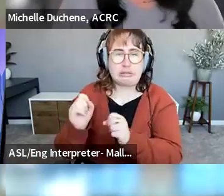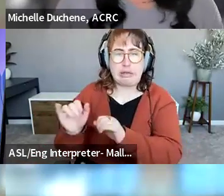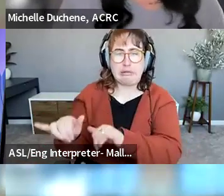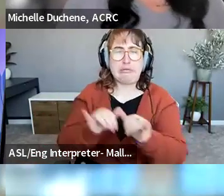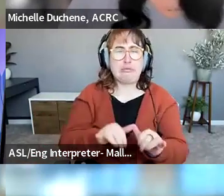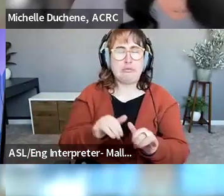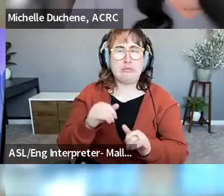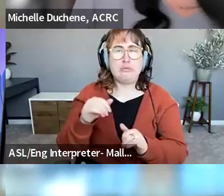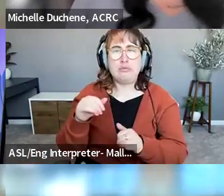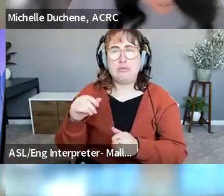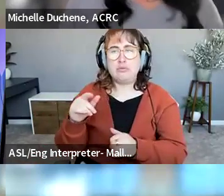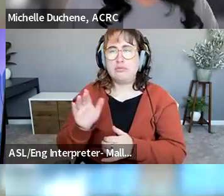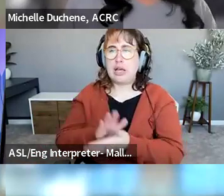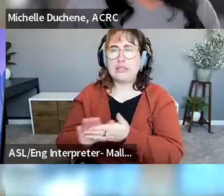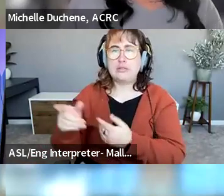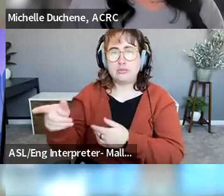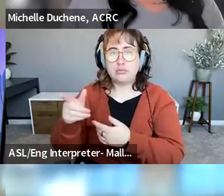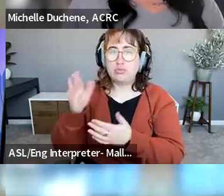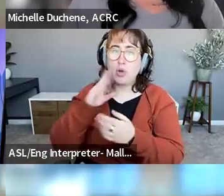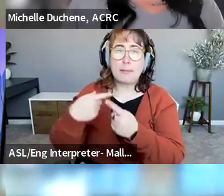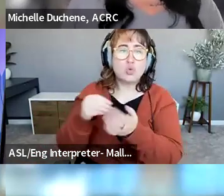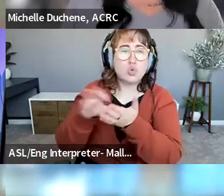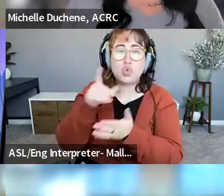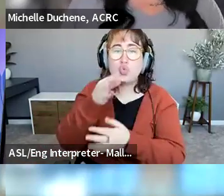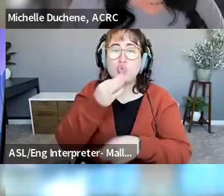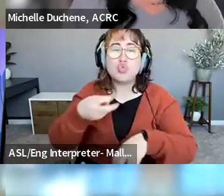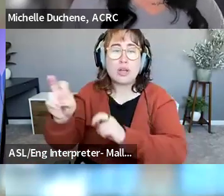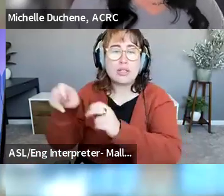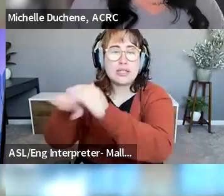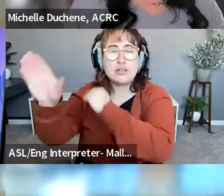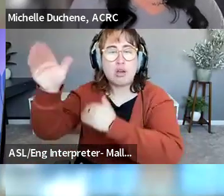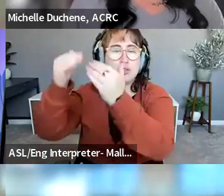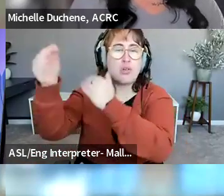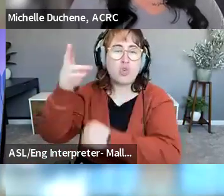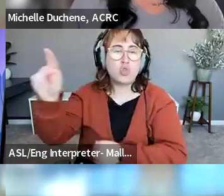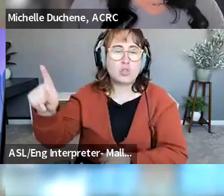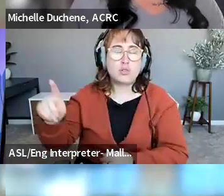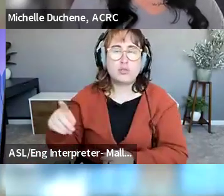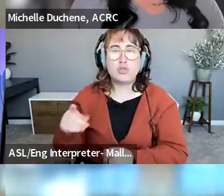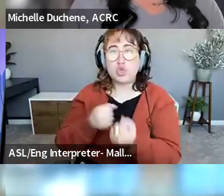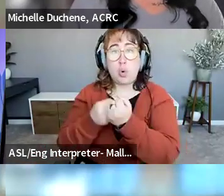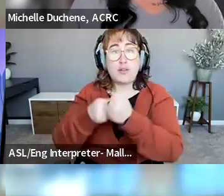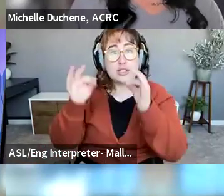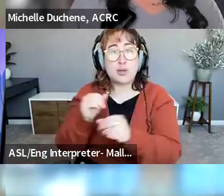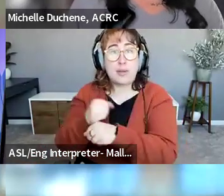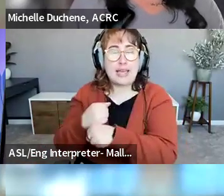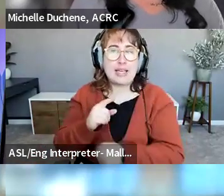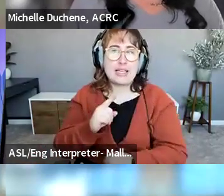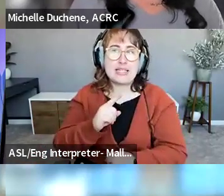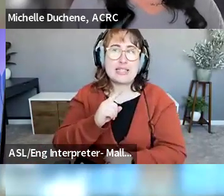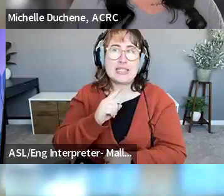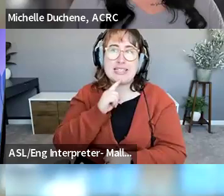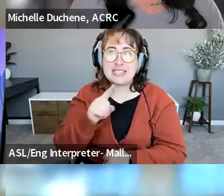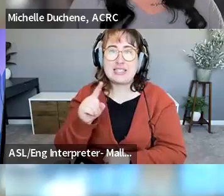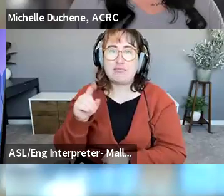as they're talking to students getting ready to transition into adulthood, just to understand that supported decision making is in